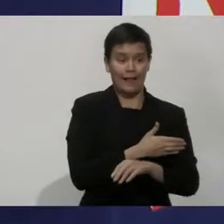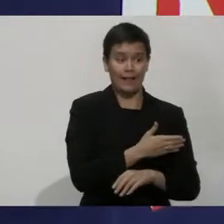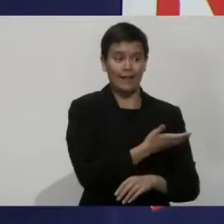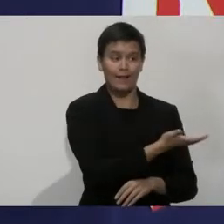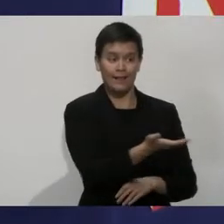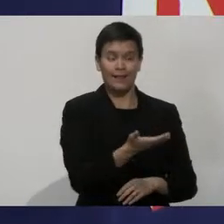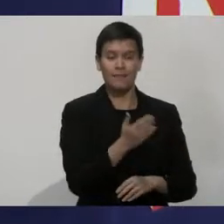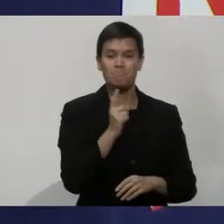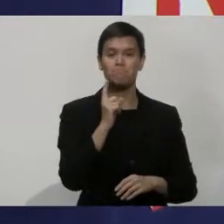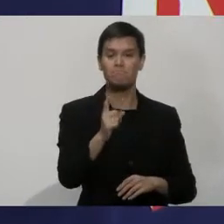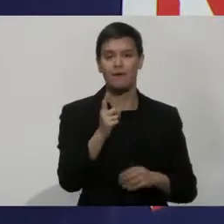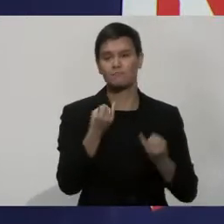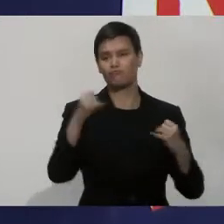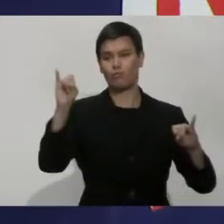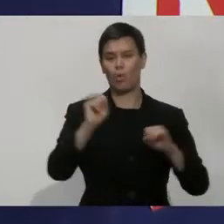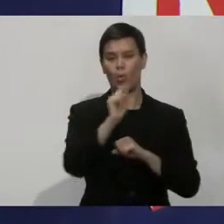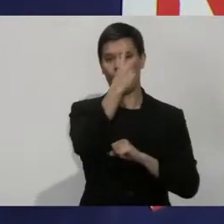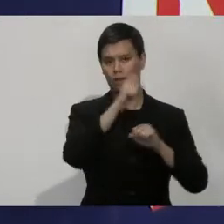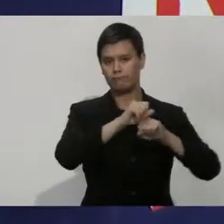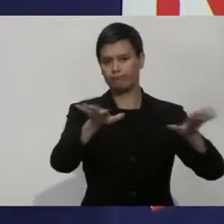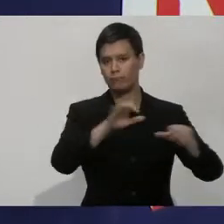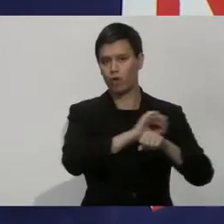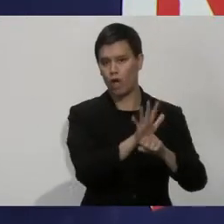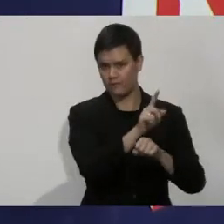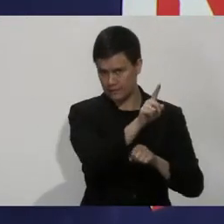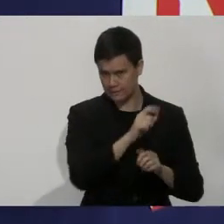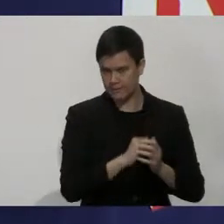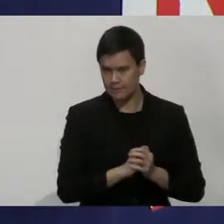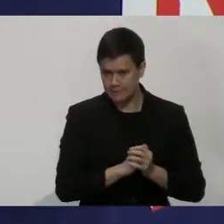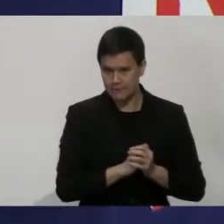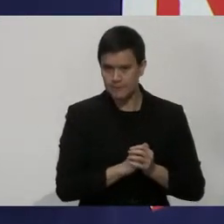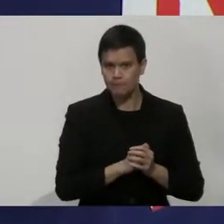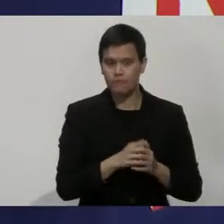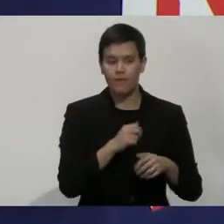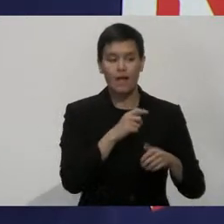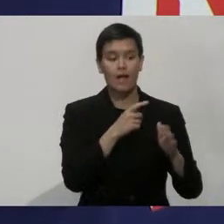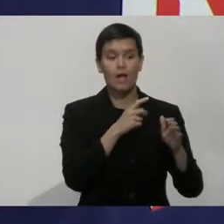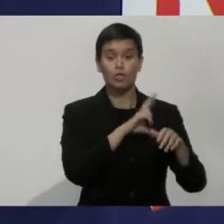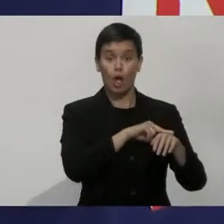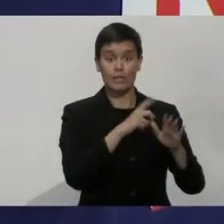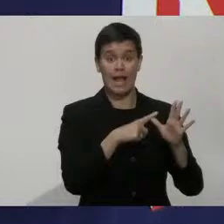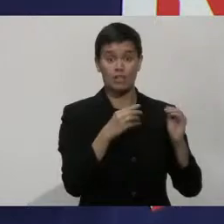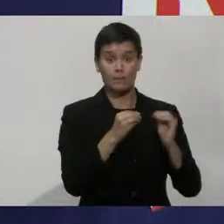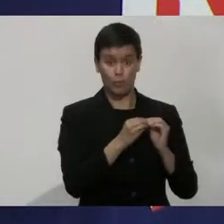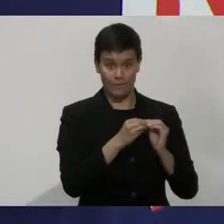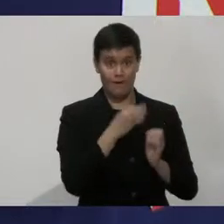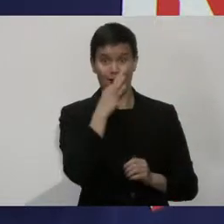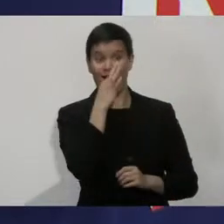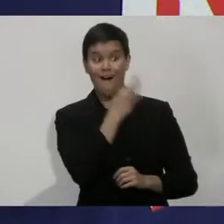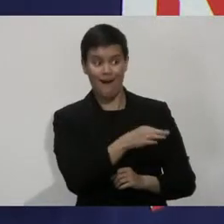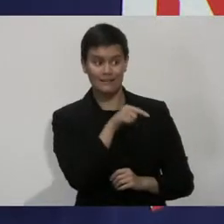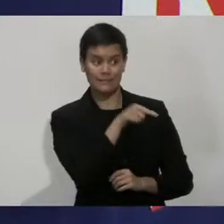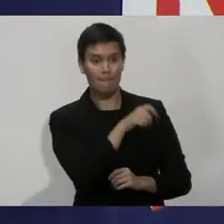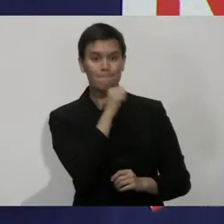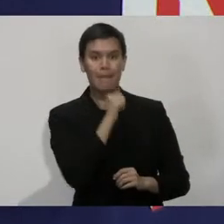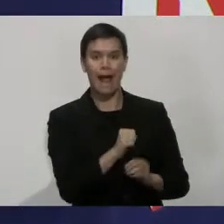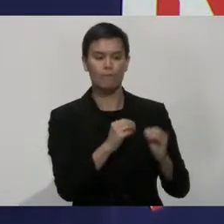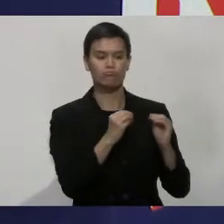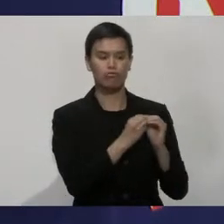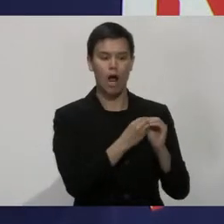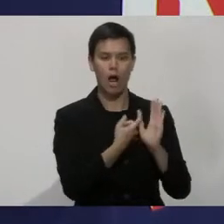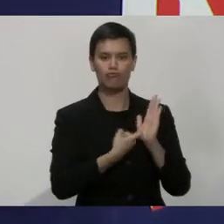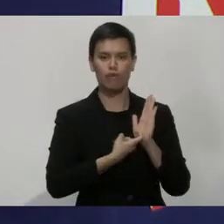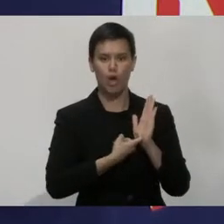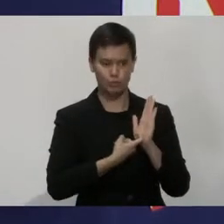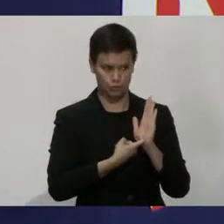and the Director General asked him to go to Auckland to just check on how they're going, and he's been reporting back